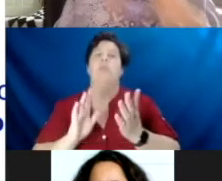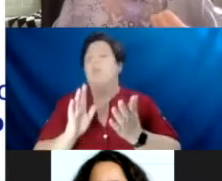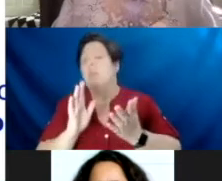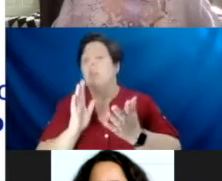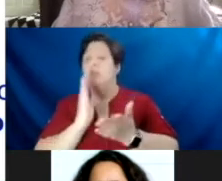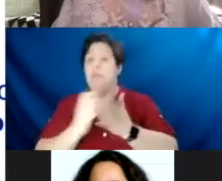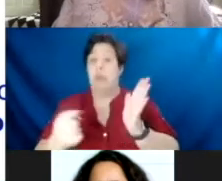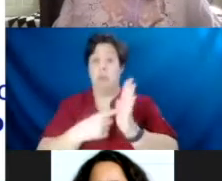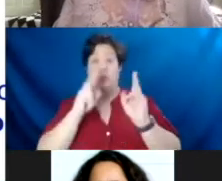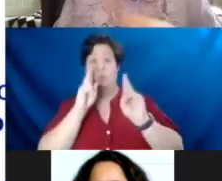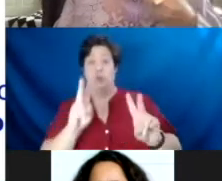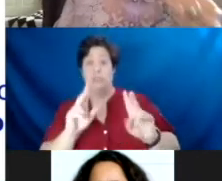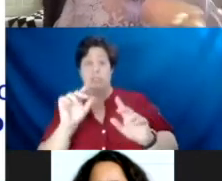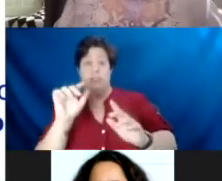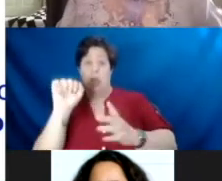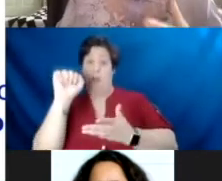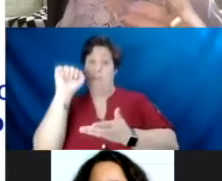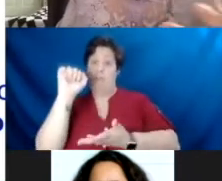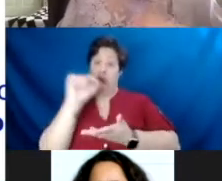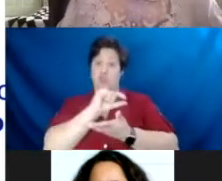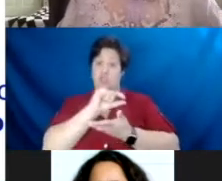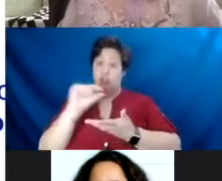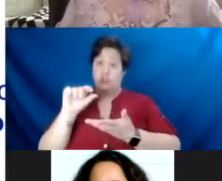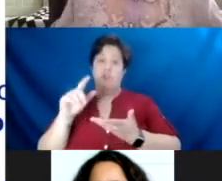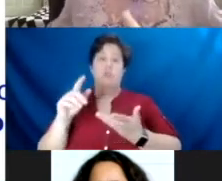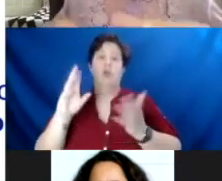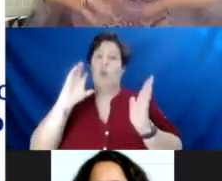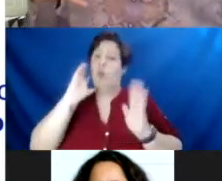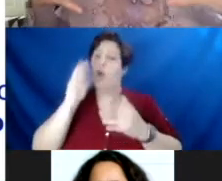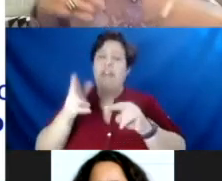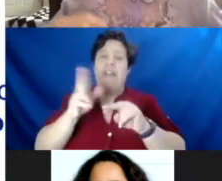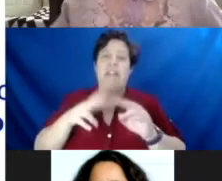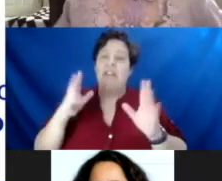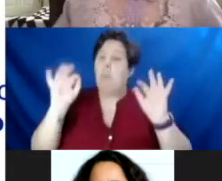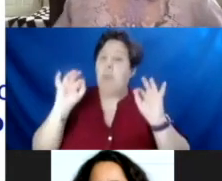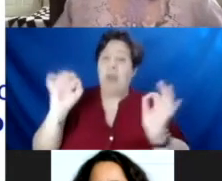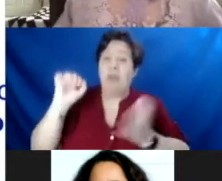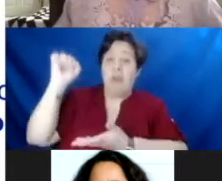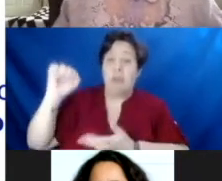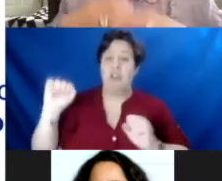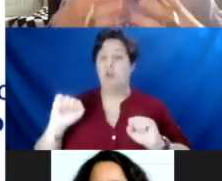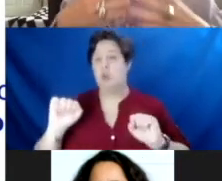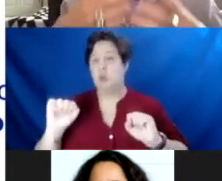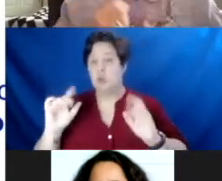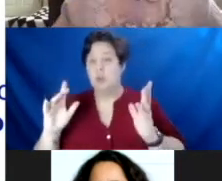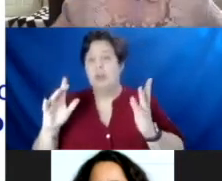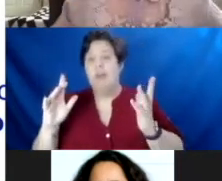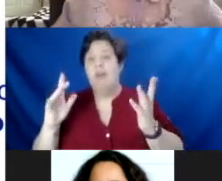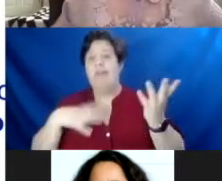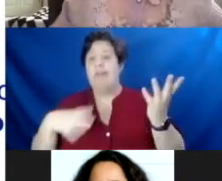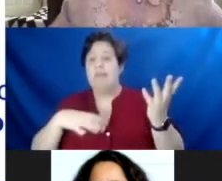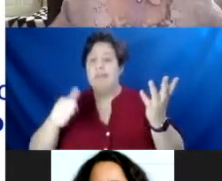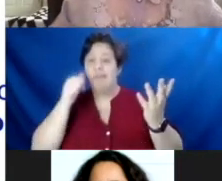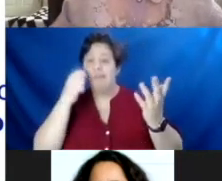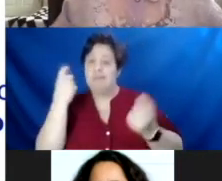us to see a consideration in the budget. Do not worry if it's not perfect in this sense, as long as everything has